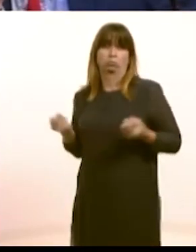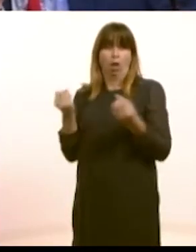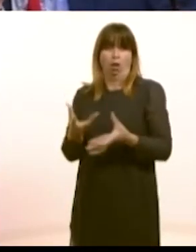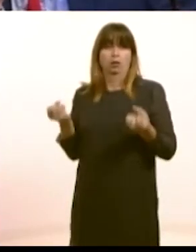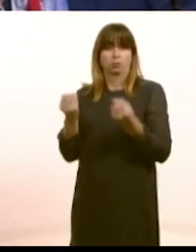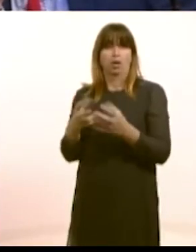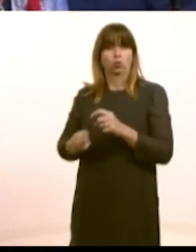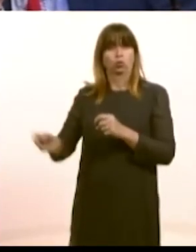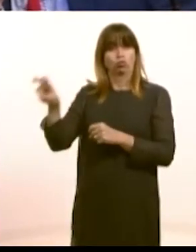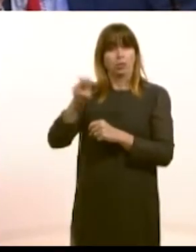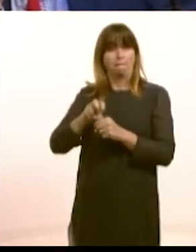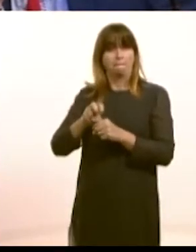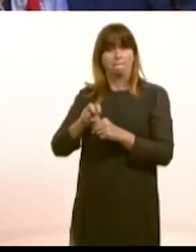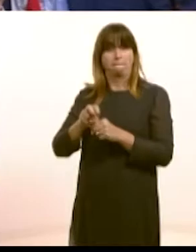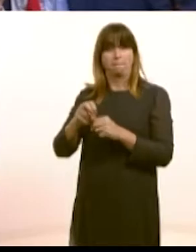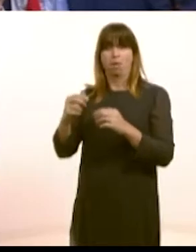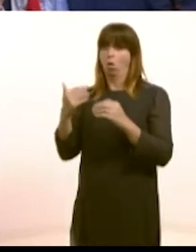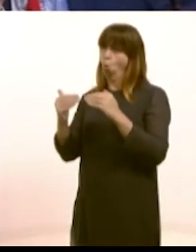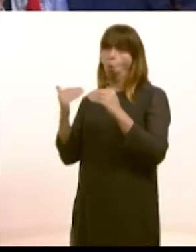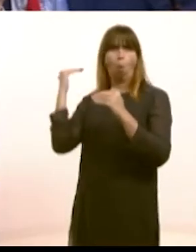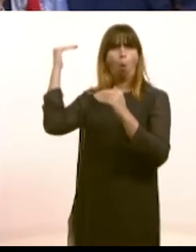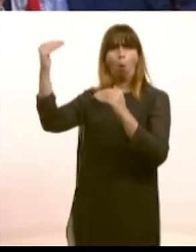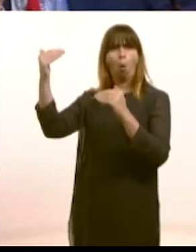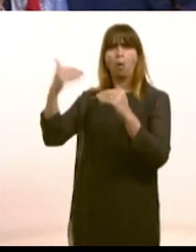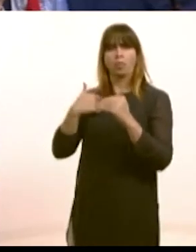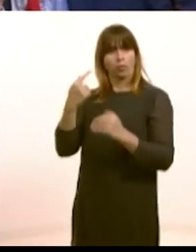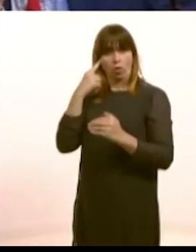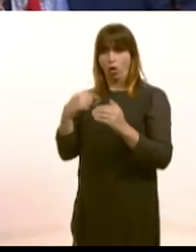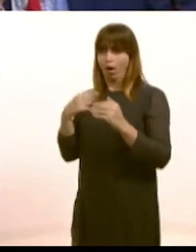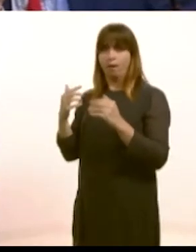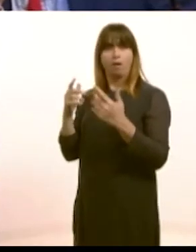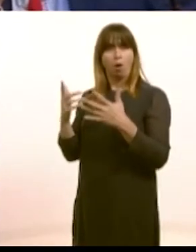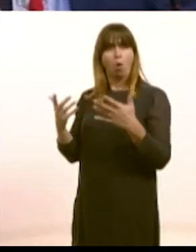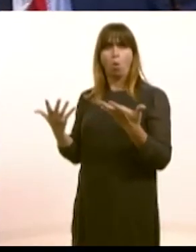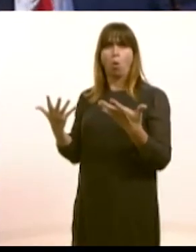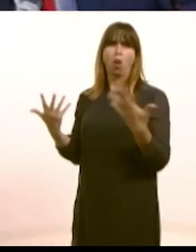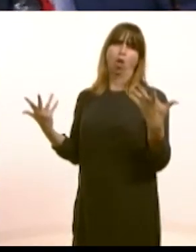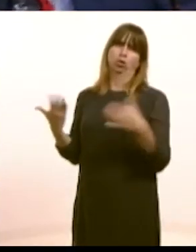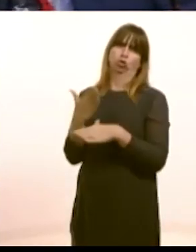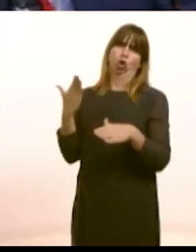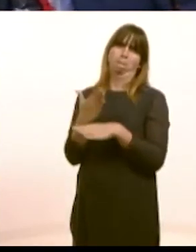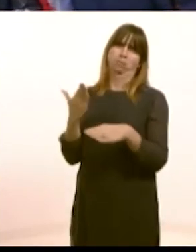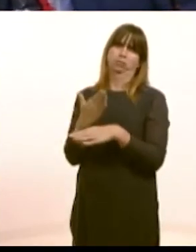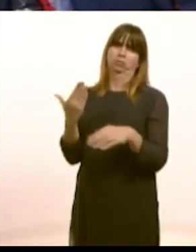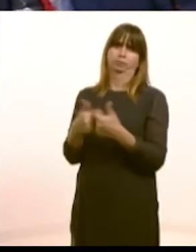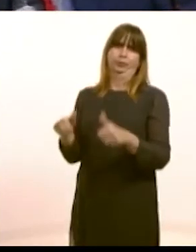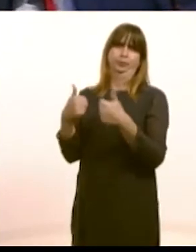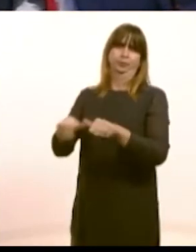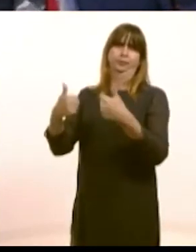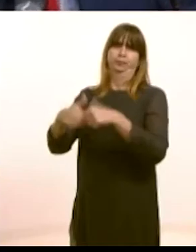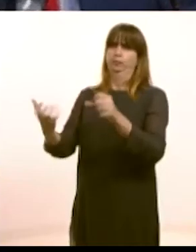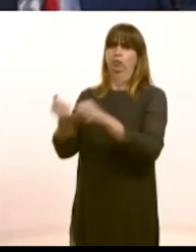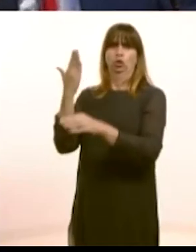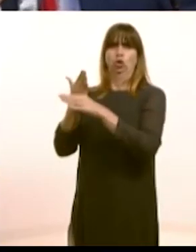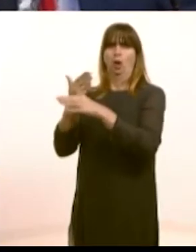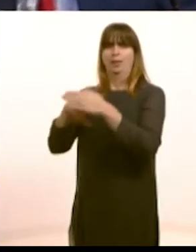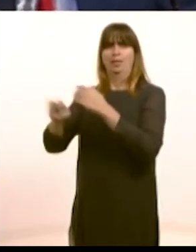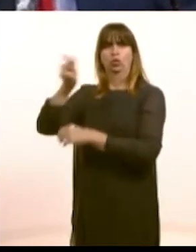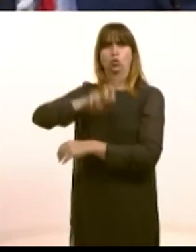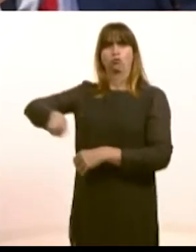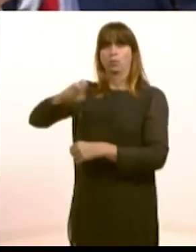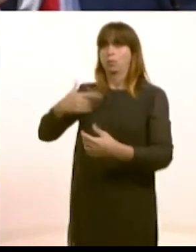the target that we've set in place. We know that tourism, of course, is a major employer in Wales, of course, as well. And we'll continue to look to increase the